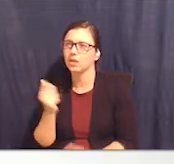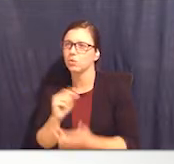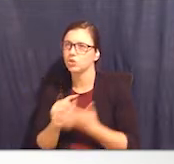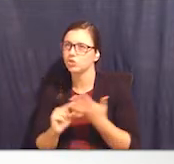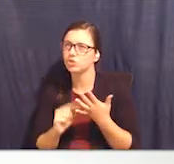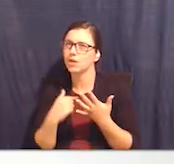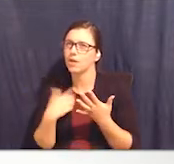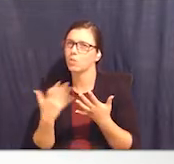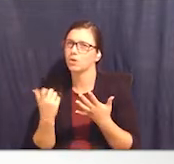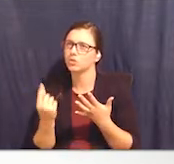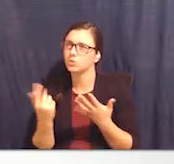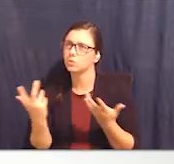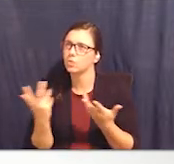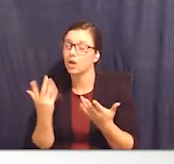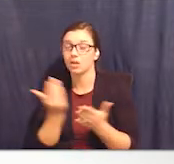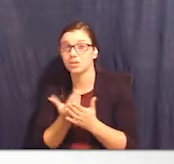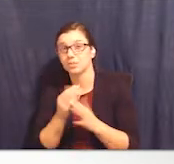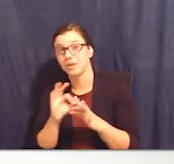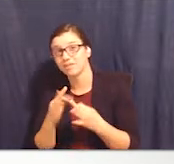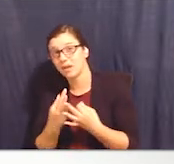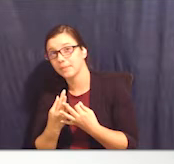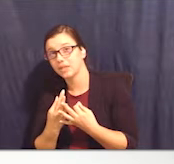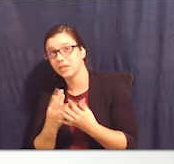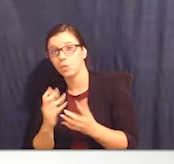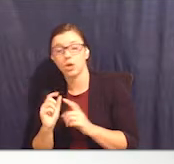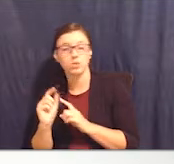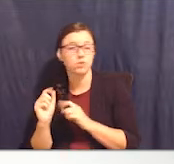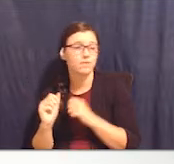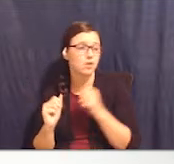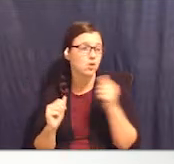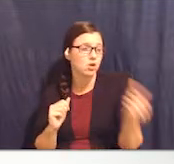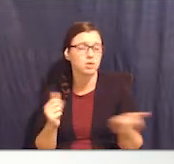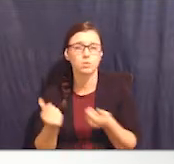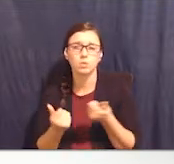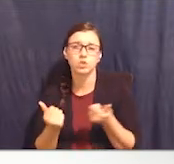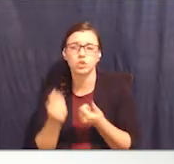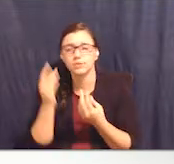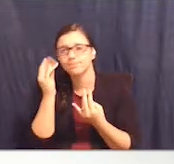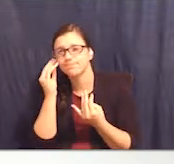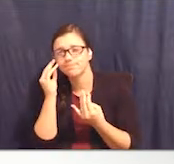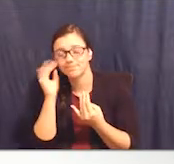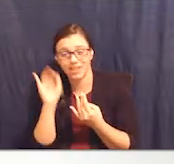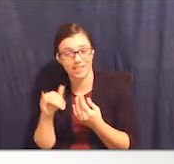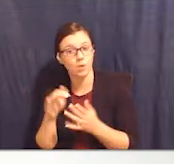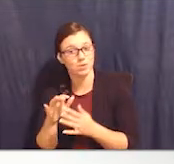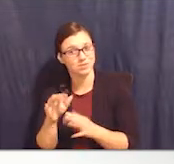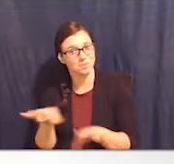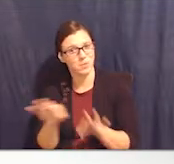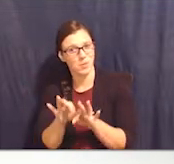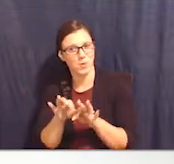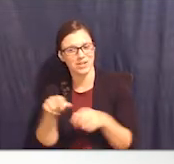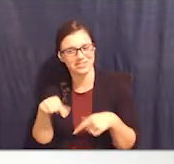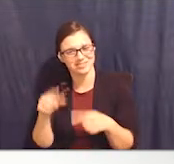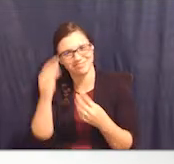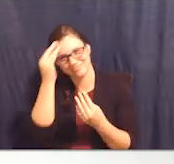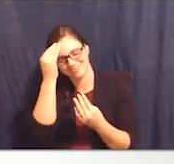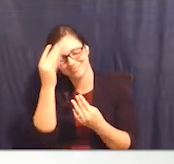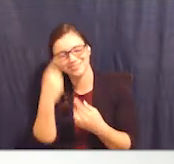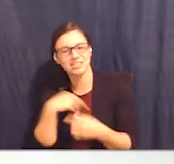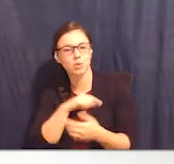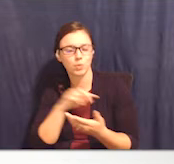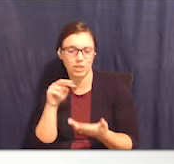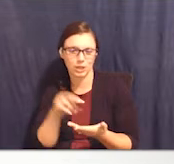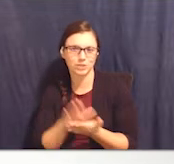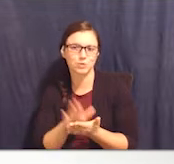do I need? What information do I need to have handy with me right then? Because some of them are timed. And if you don't